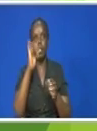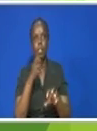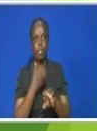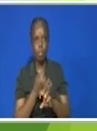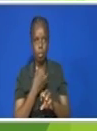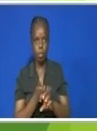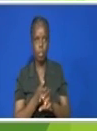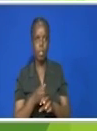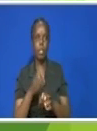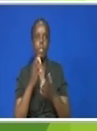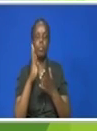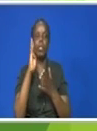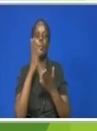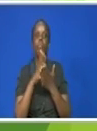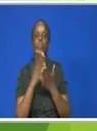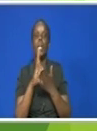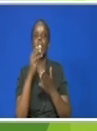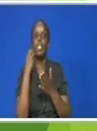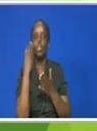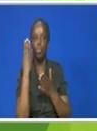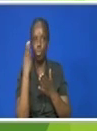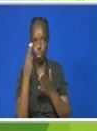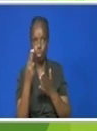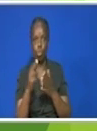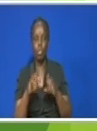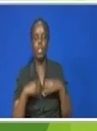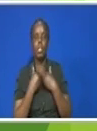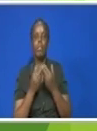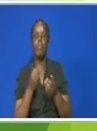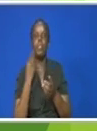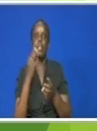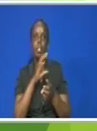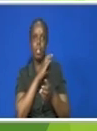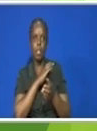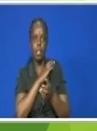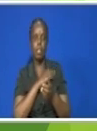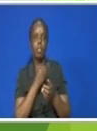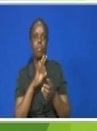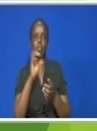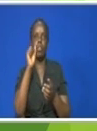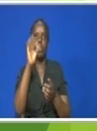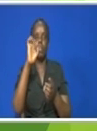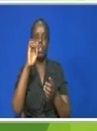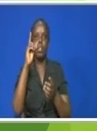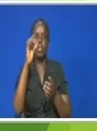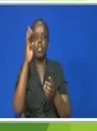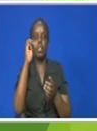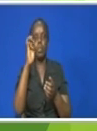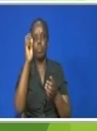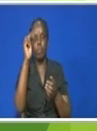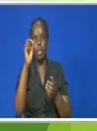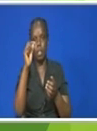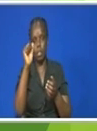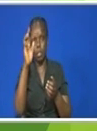Then we have B part 2, give 3 characteristics of sedimentary rocks.